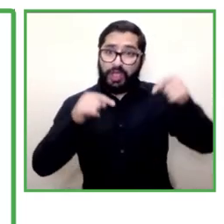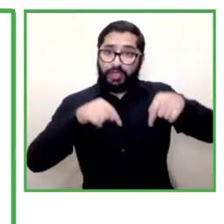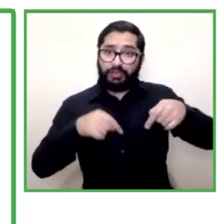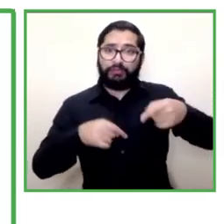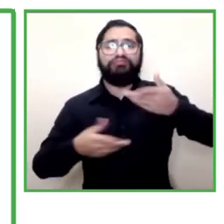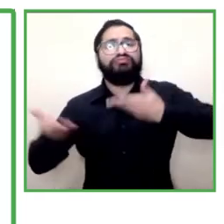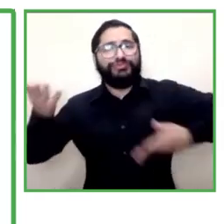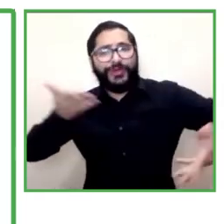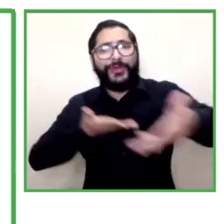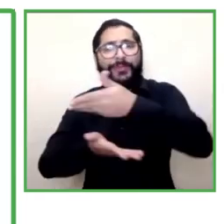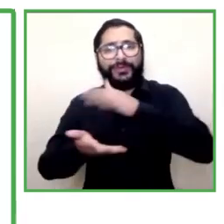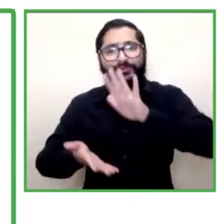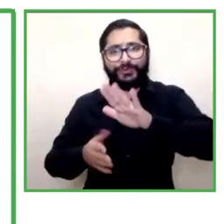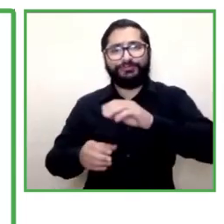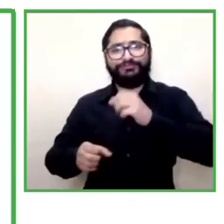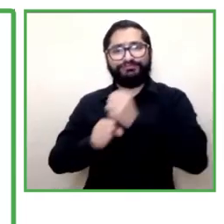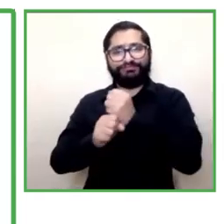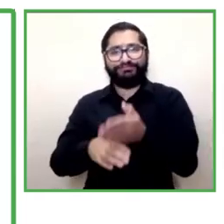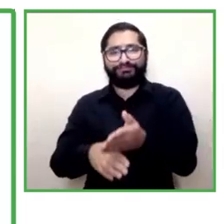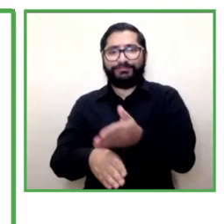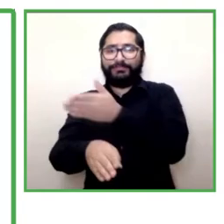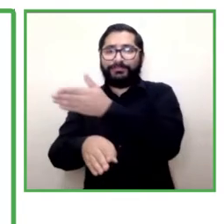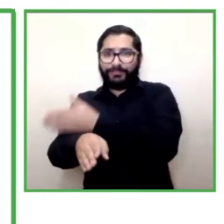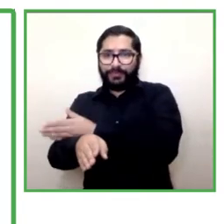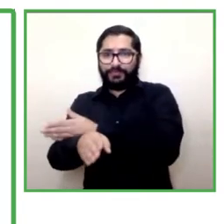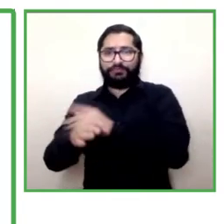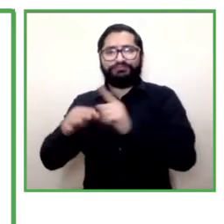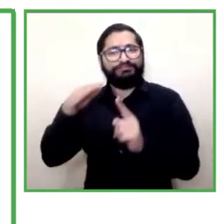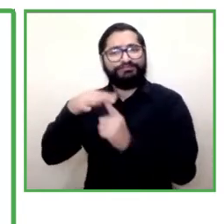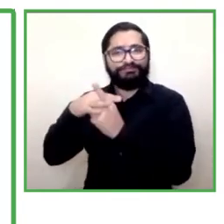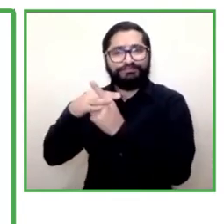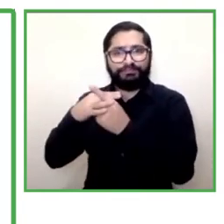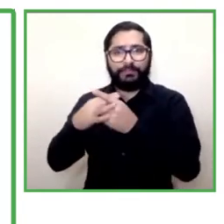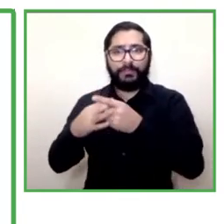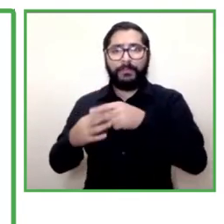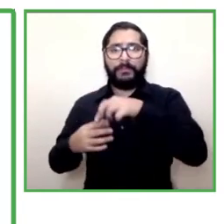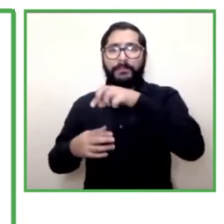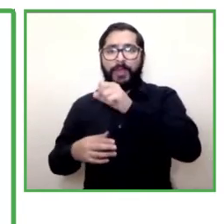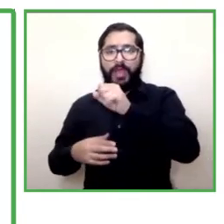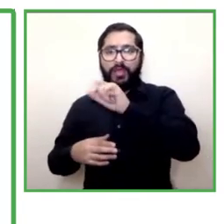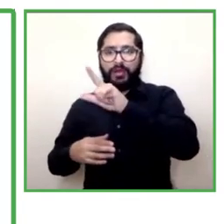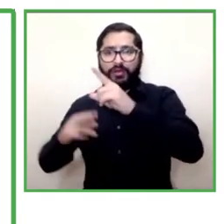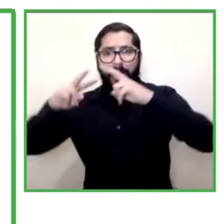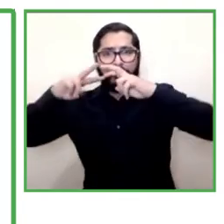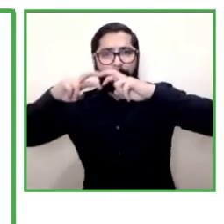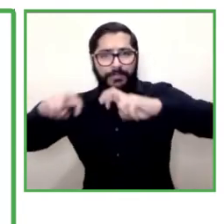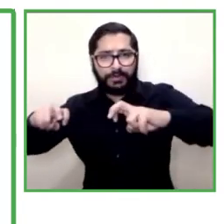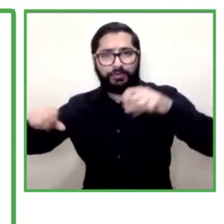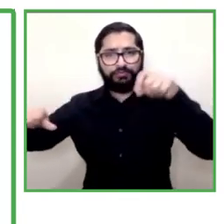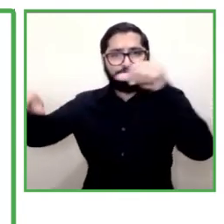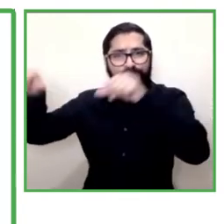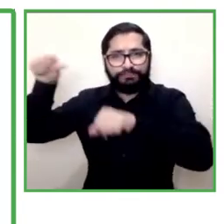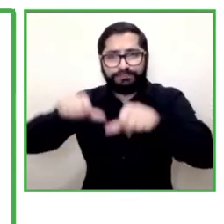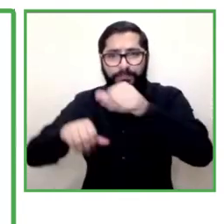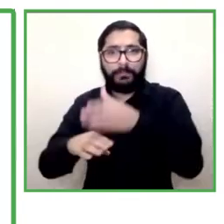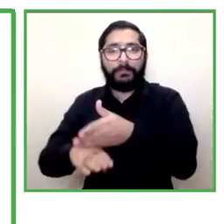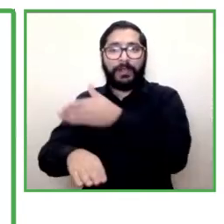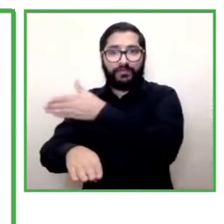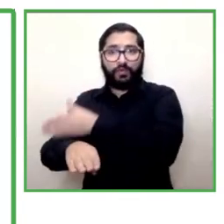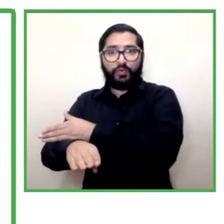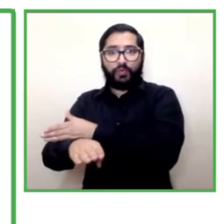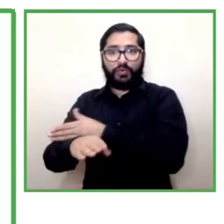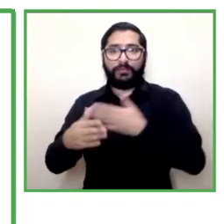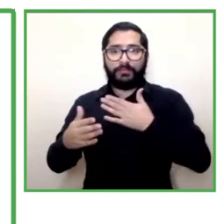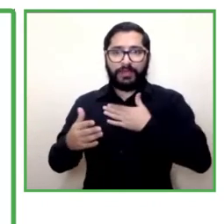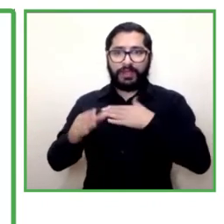my university education, I volunteered in an NGO that was aiming to create blind role models. I was closely working with the blind from different